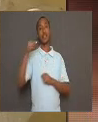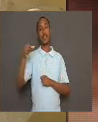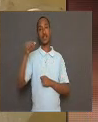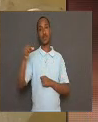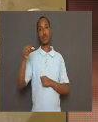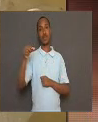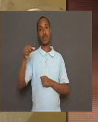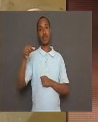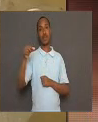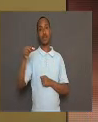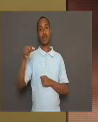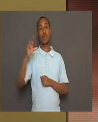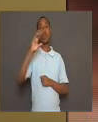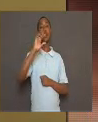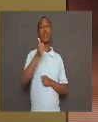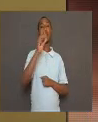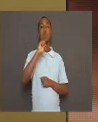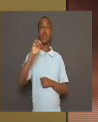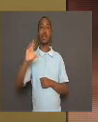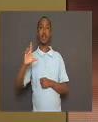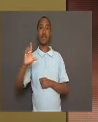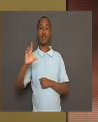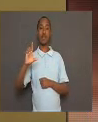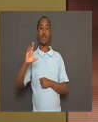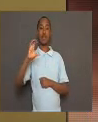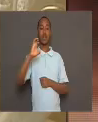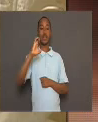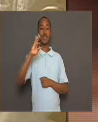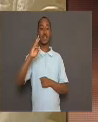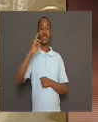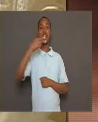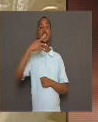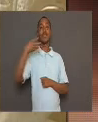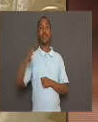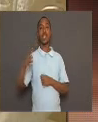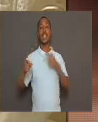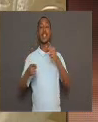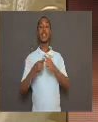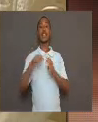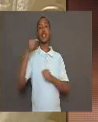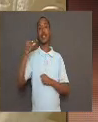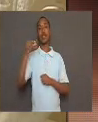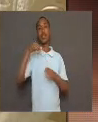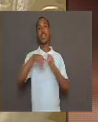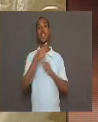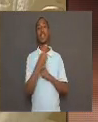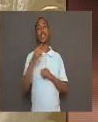set. 10 milliliters of hexane to the third test tube in each